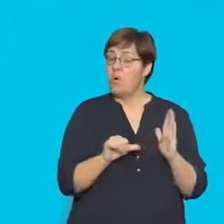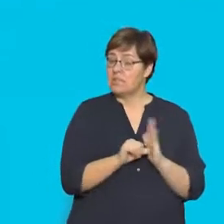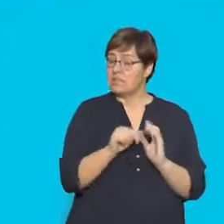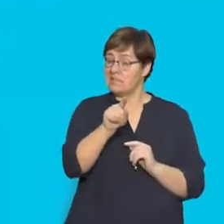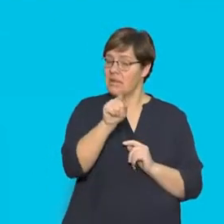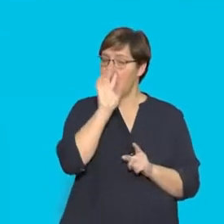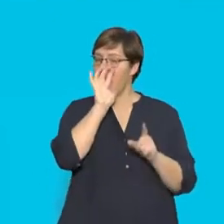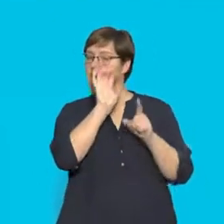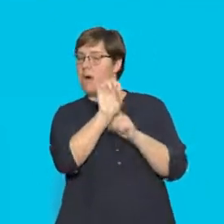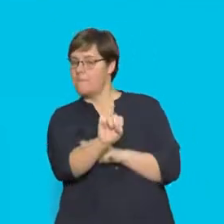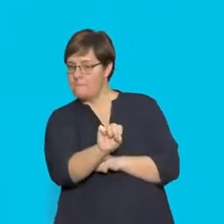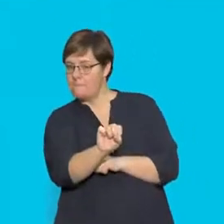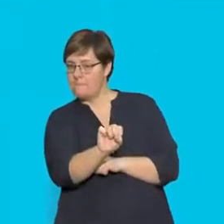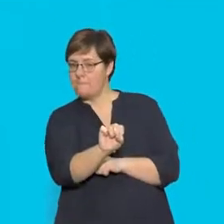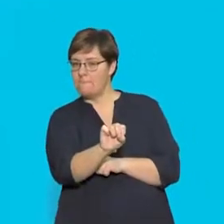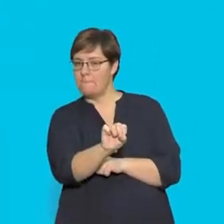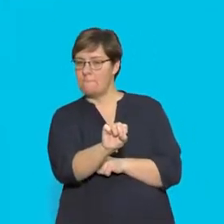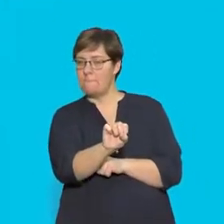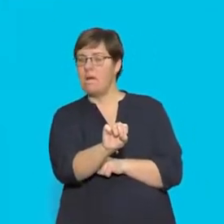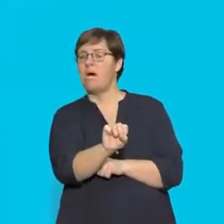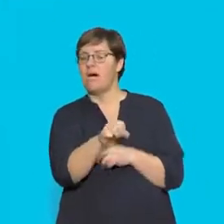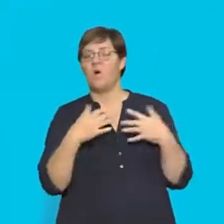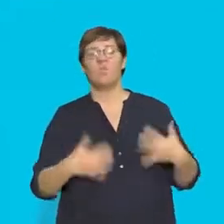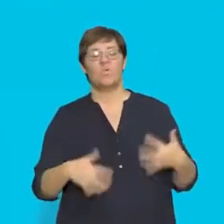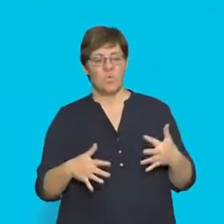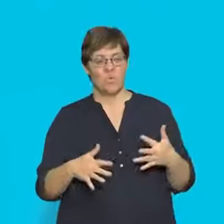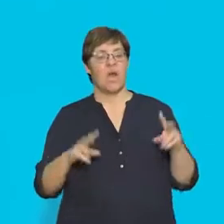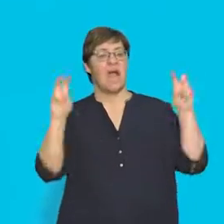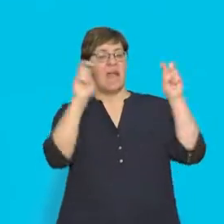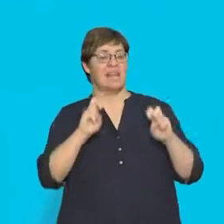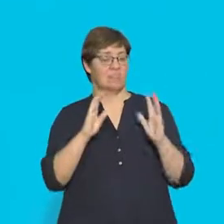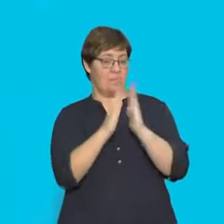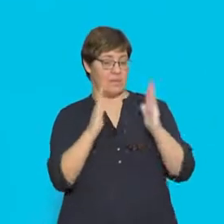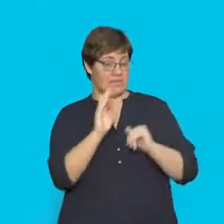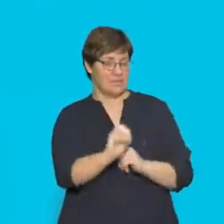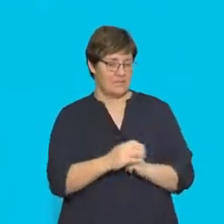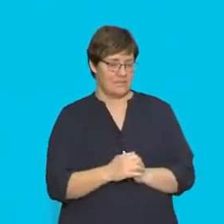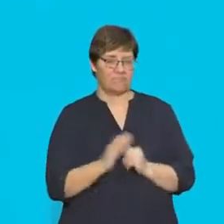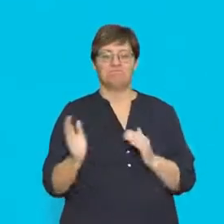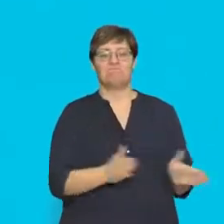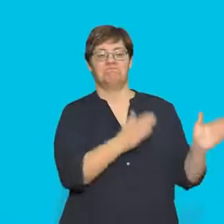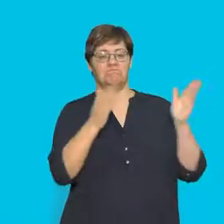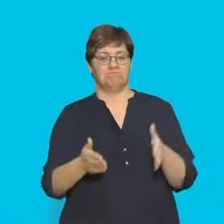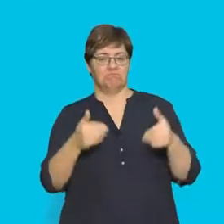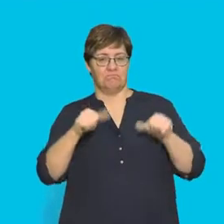we recognize this phenomenon of electromagnetism. Let's have a look at the next